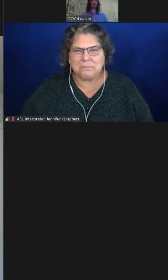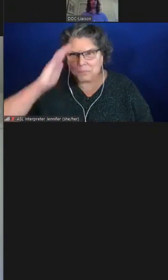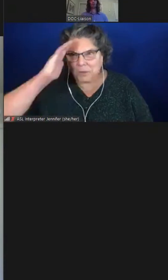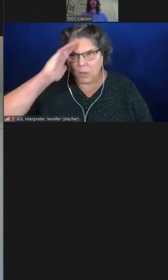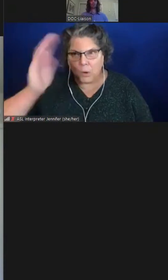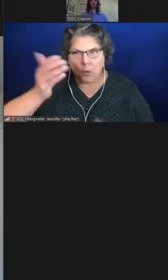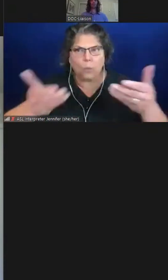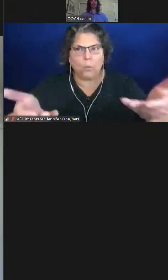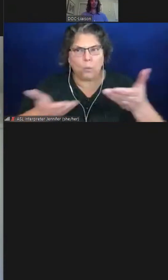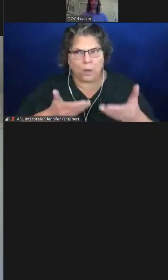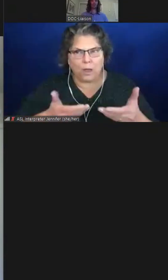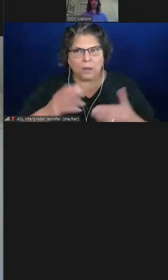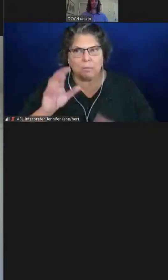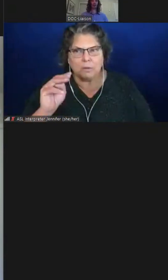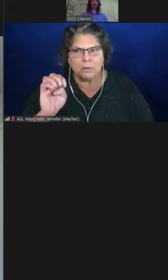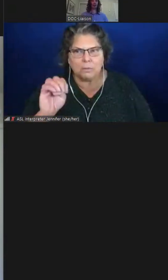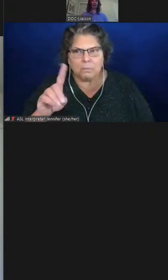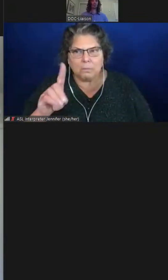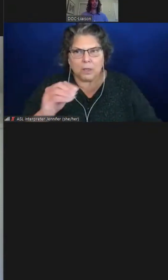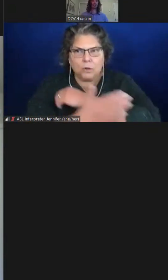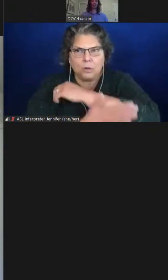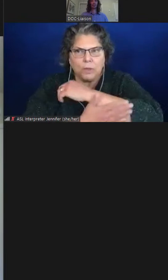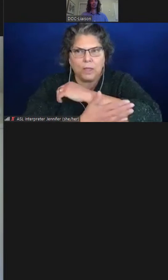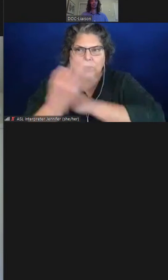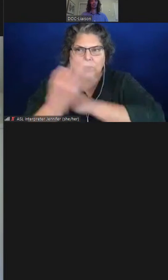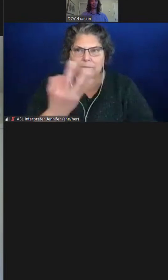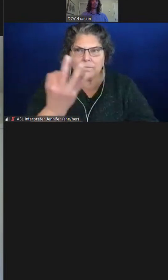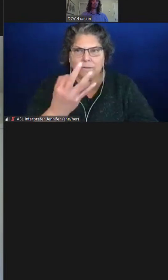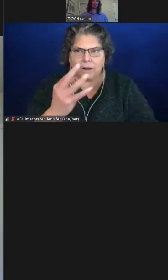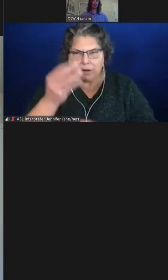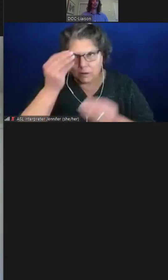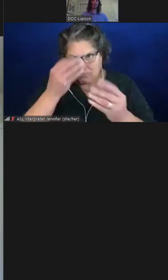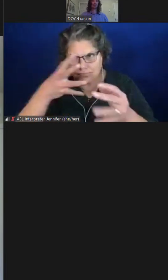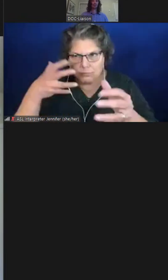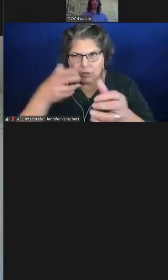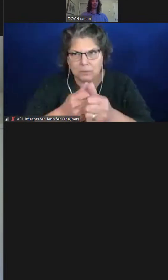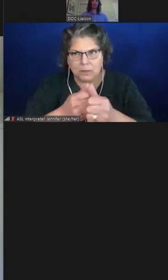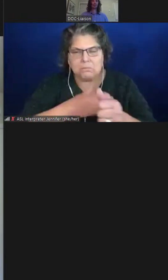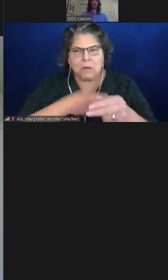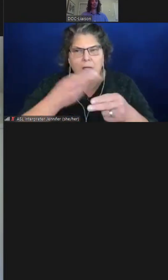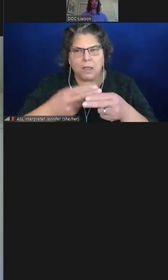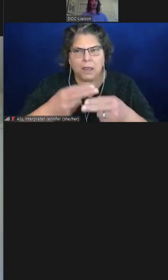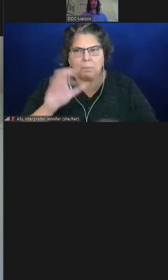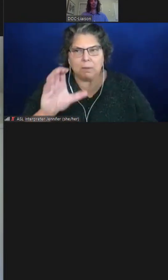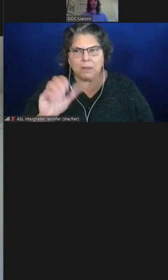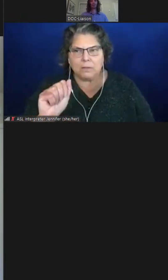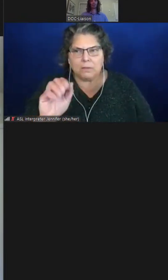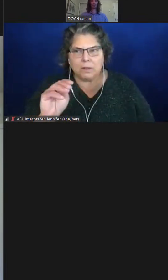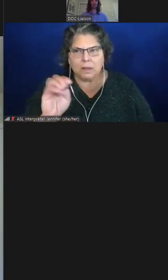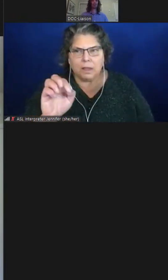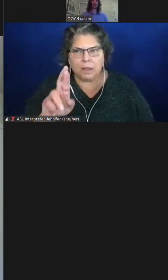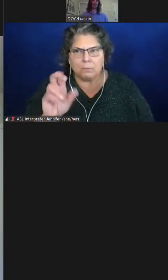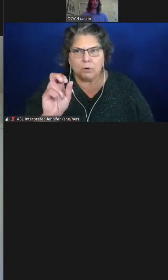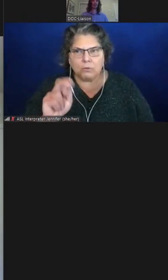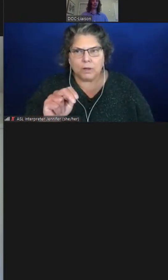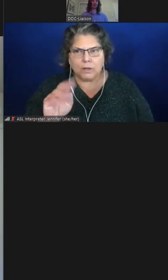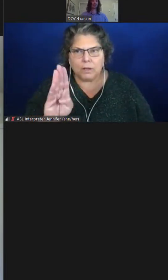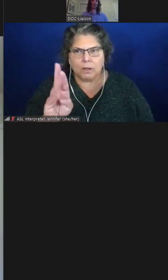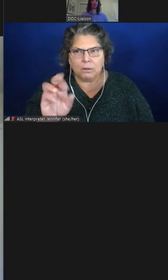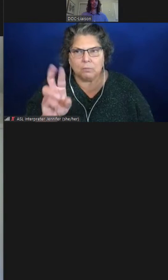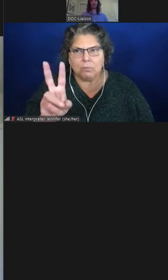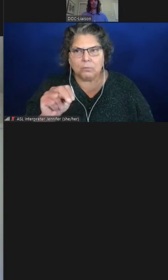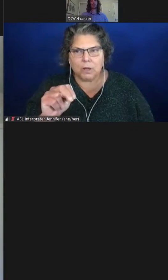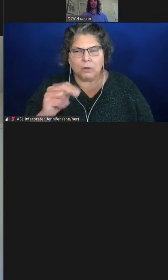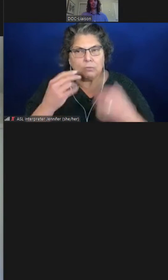Hello and welcome everyone to the Mendocino County Friday Update. My name is Cameron Brown, and today we're very happy to have Mendocino County Health